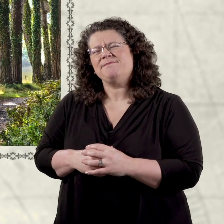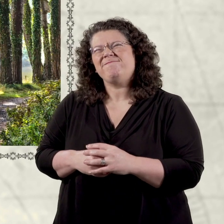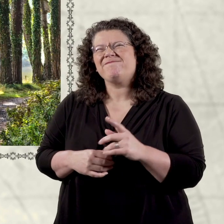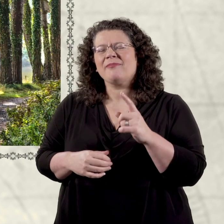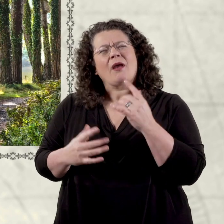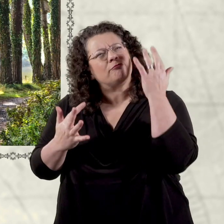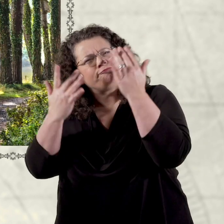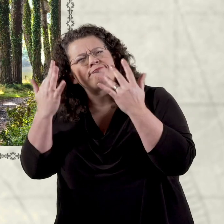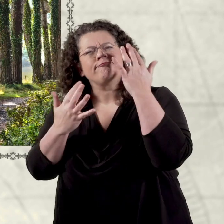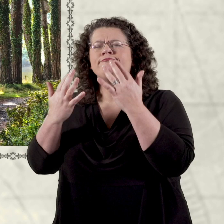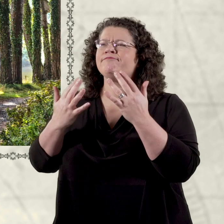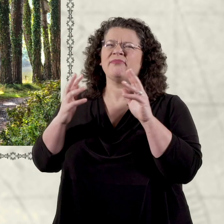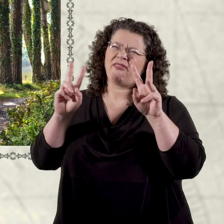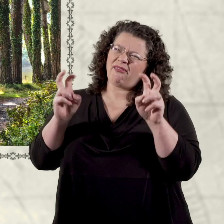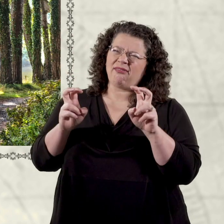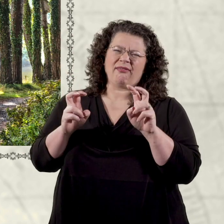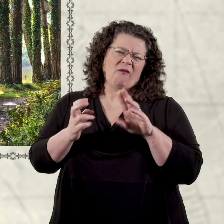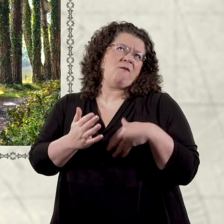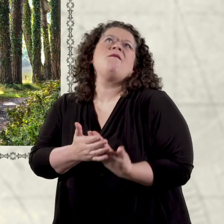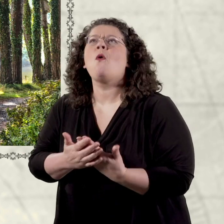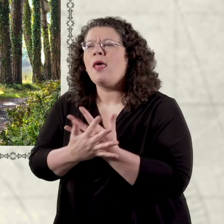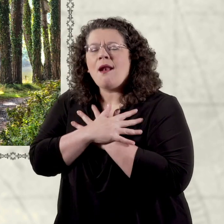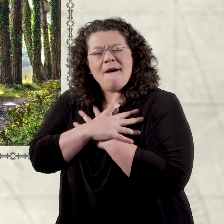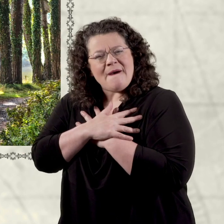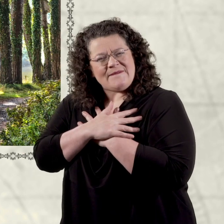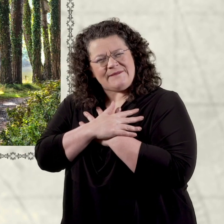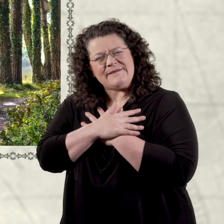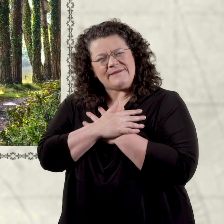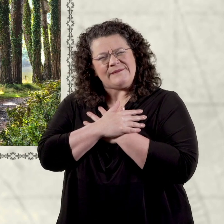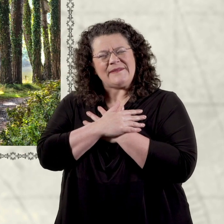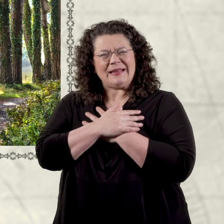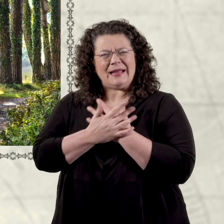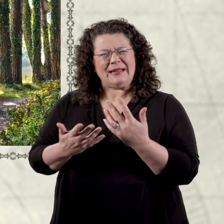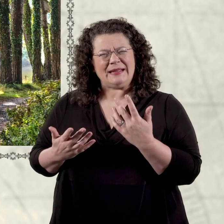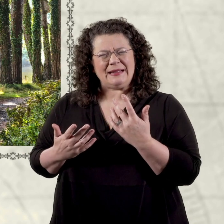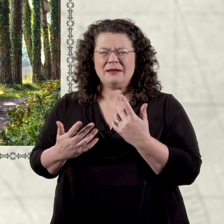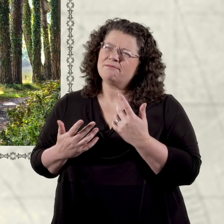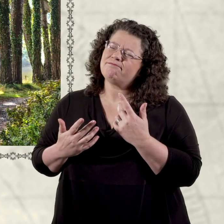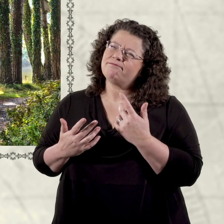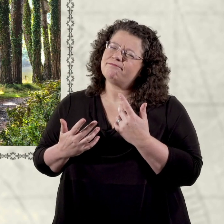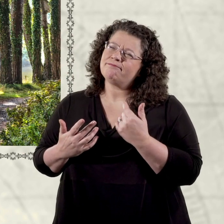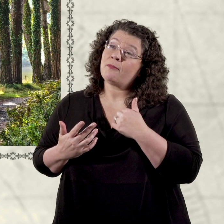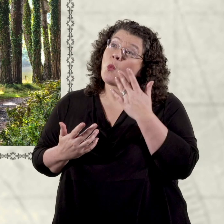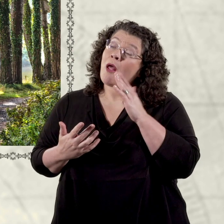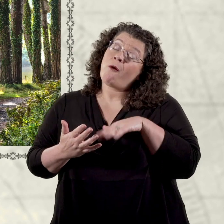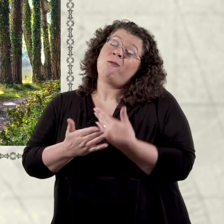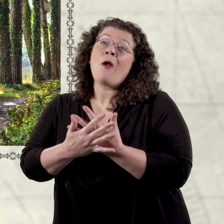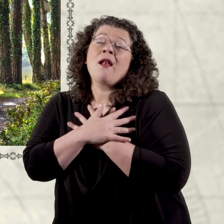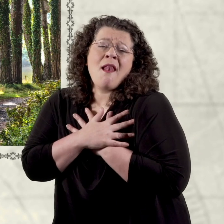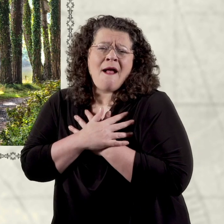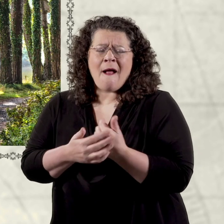But I started to think about this falling in love business. And I started to think about how happy